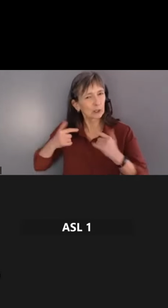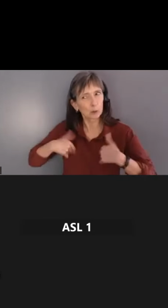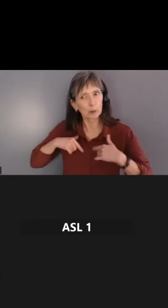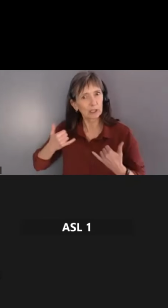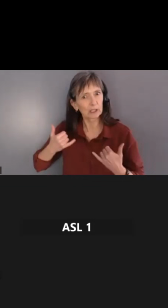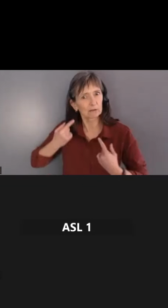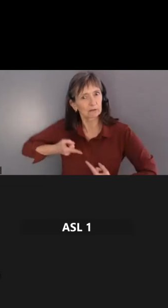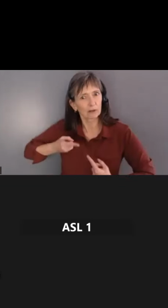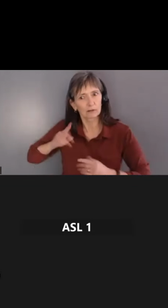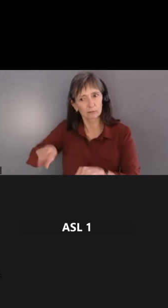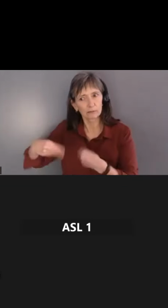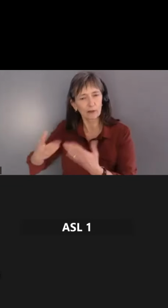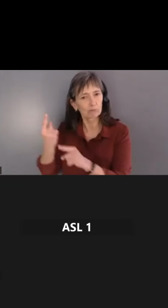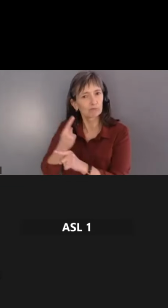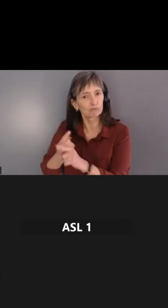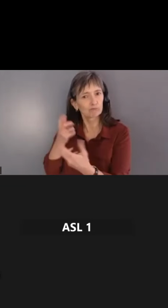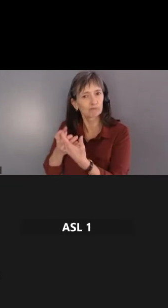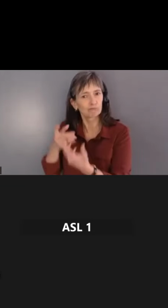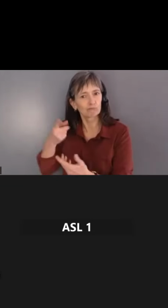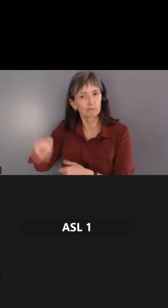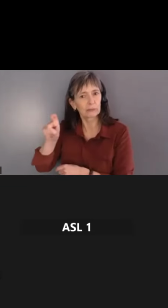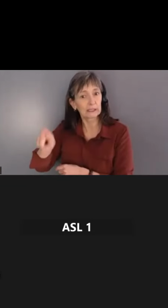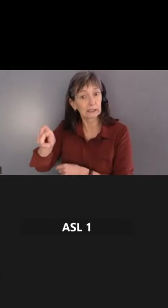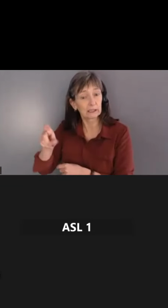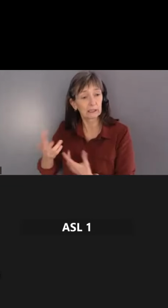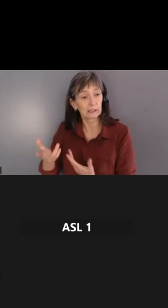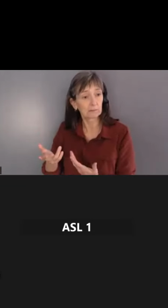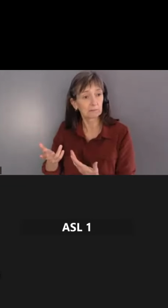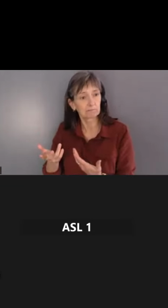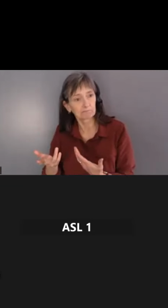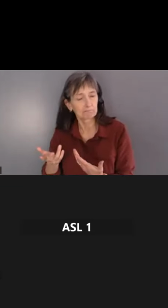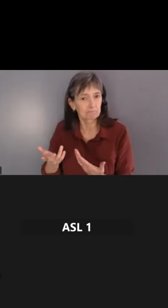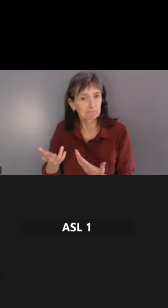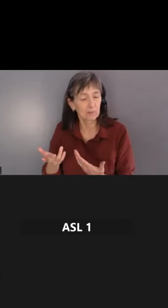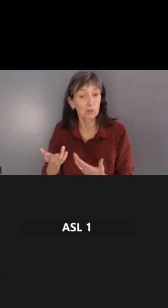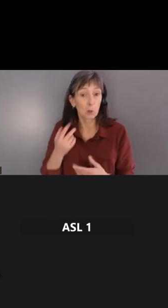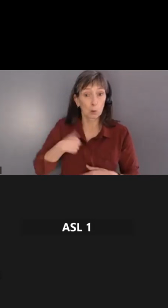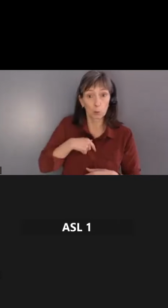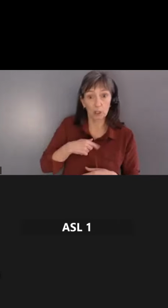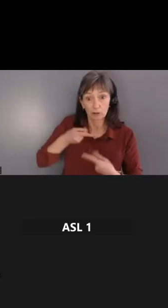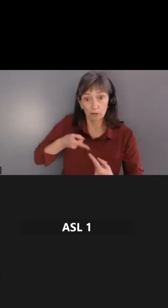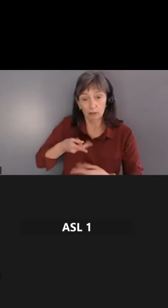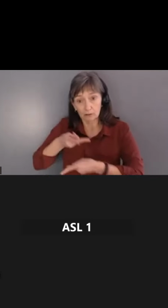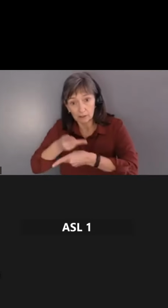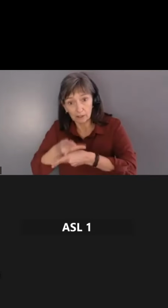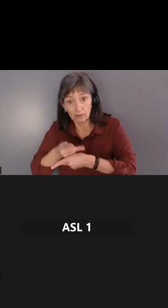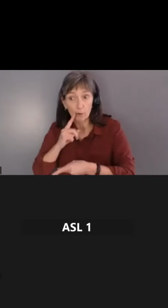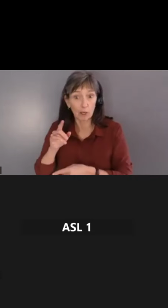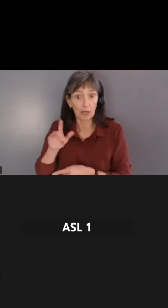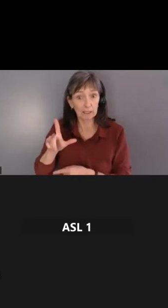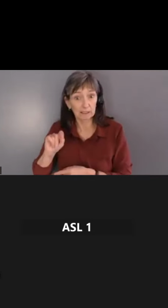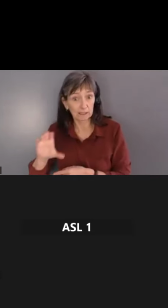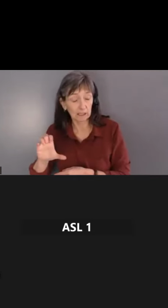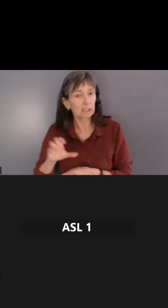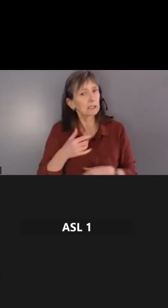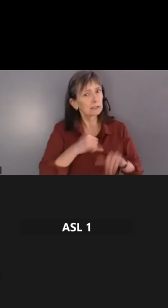those who need it and struggling to meet demand when it comes to care in both institutional settings as well as home-based settings. So this